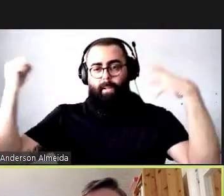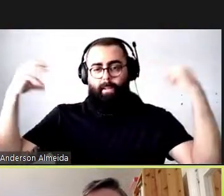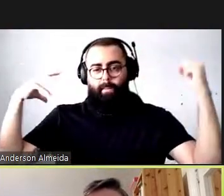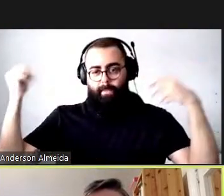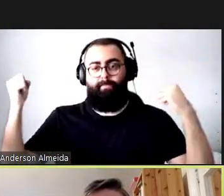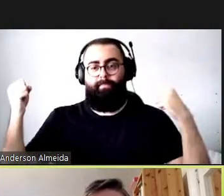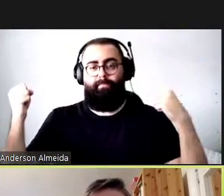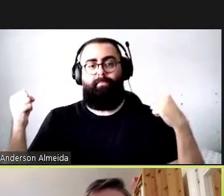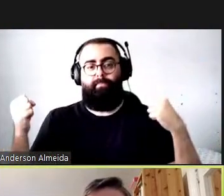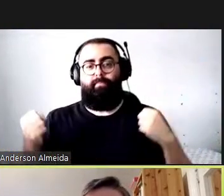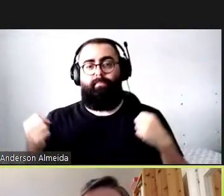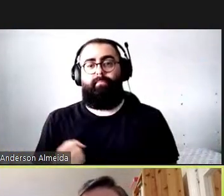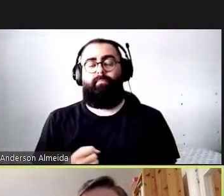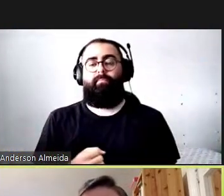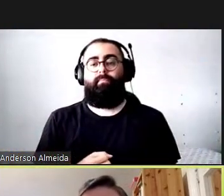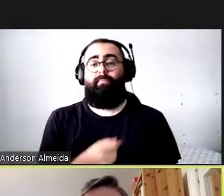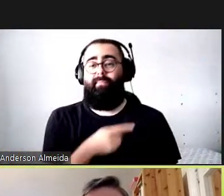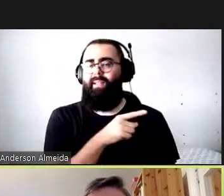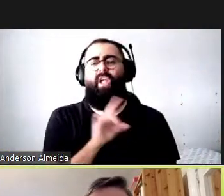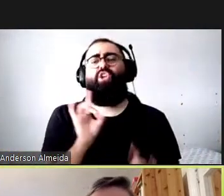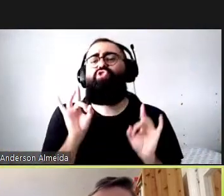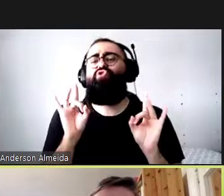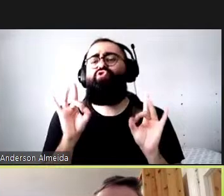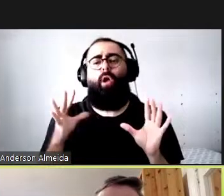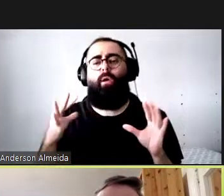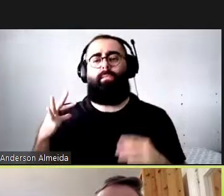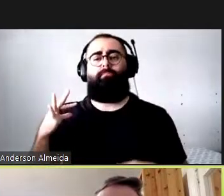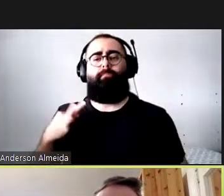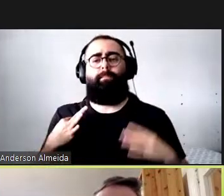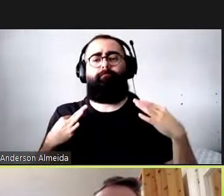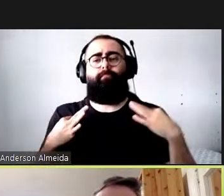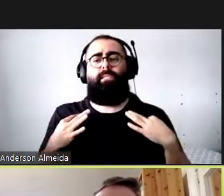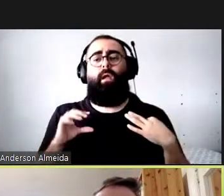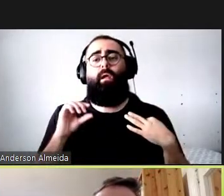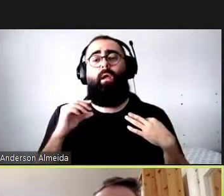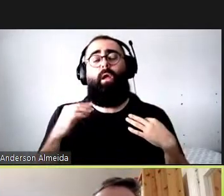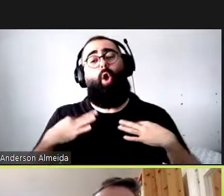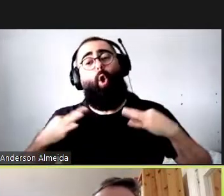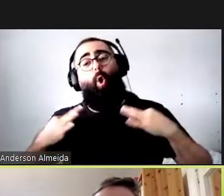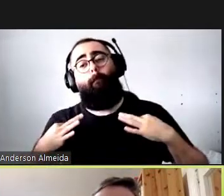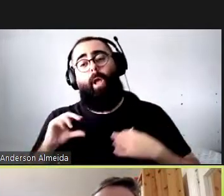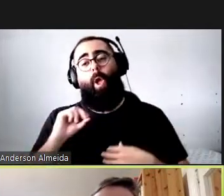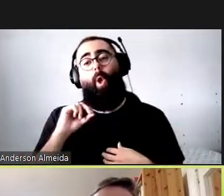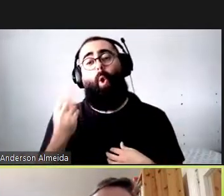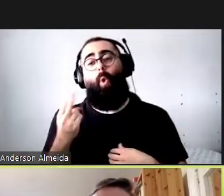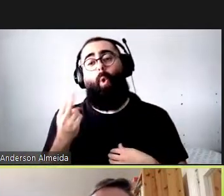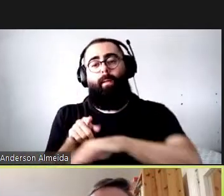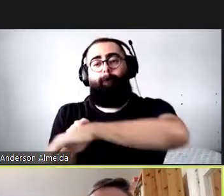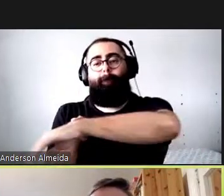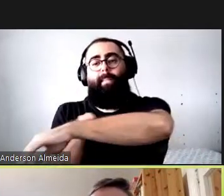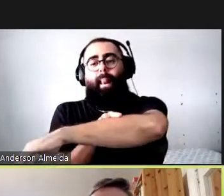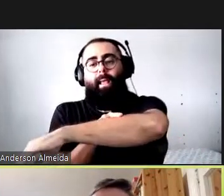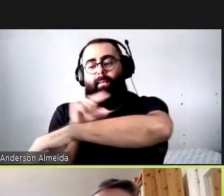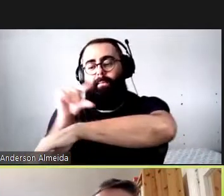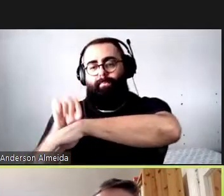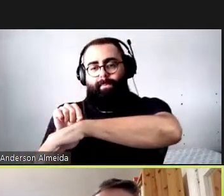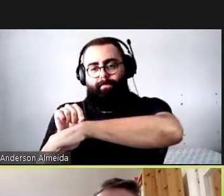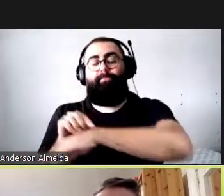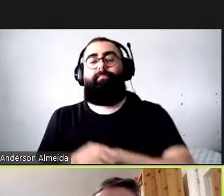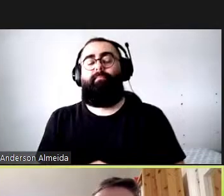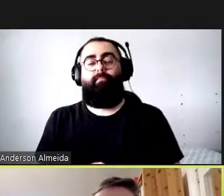just taped on to their clothing or to their skin. And what happens is